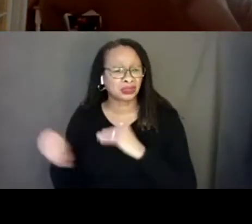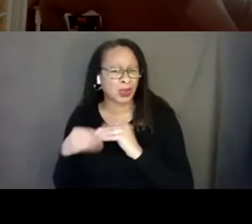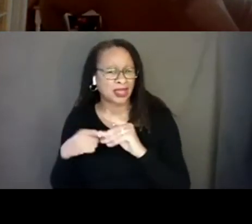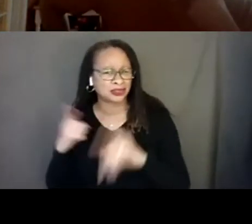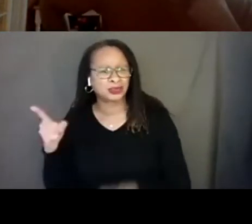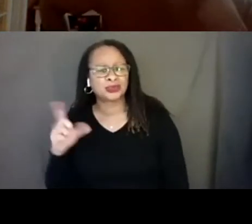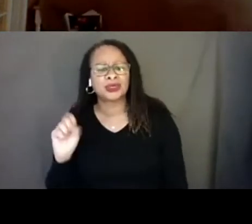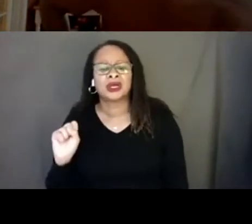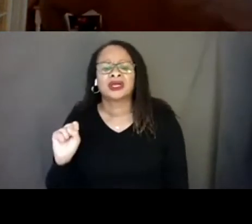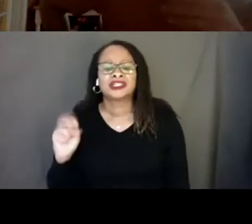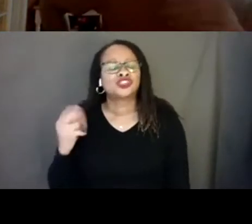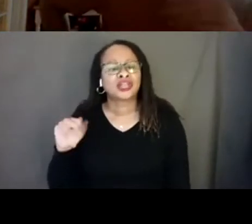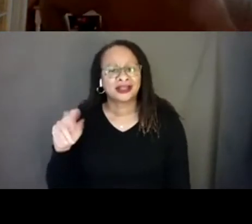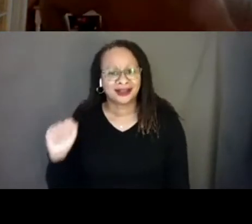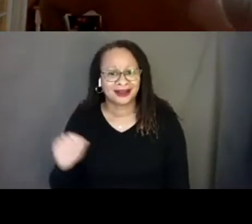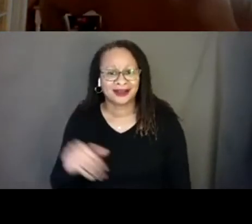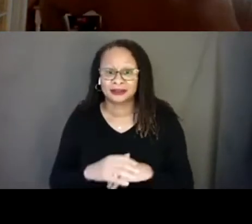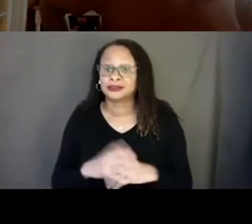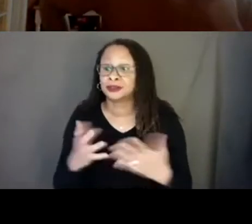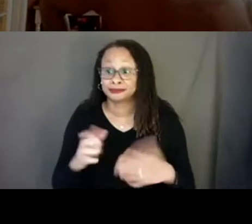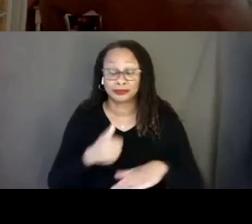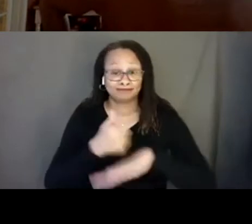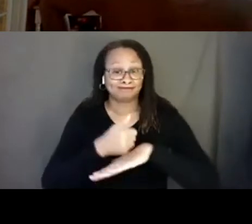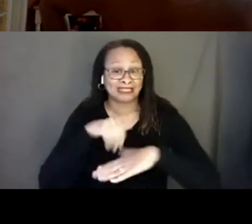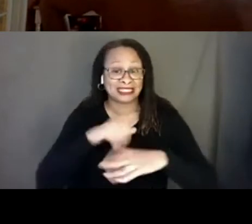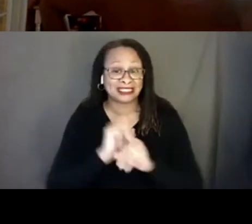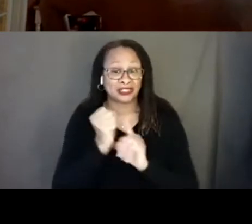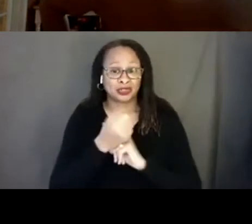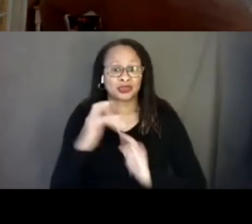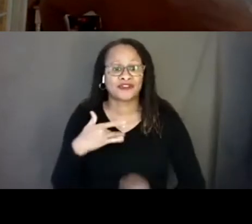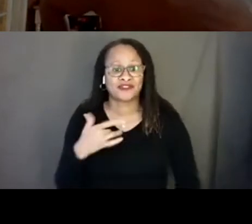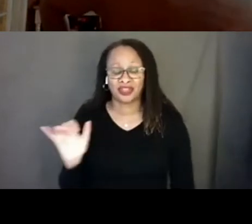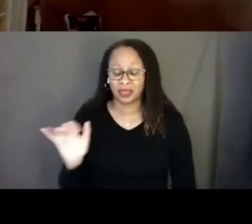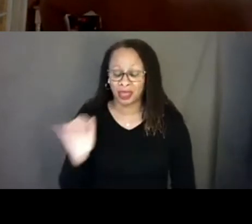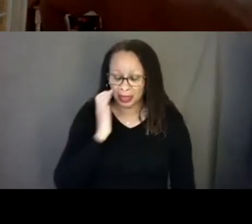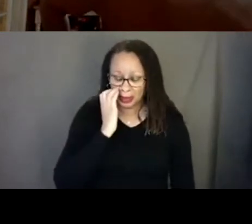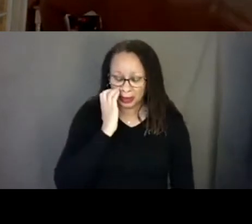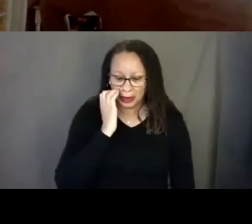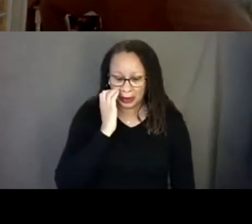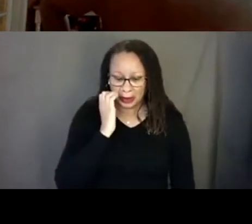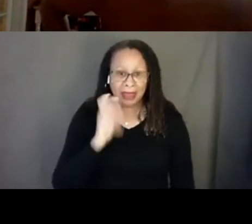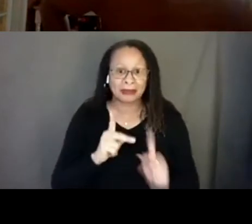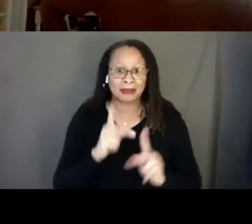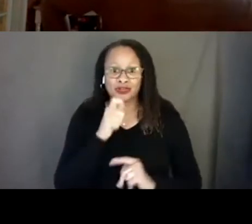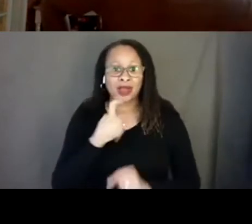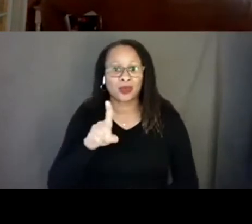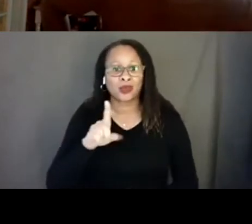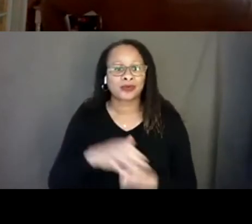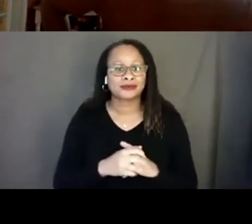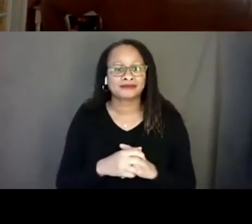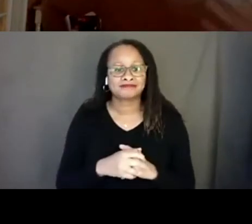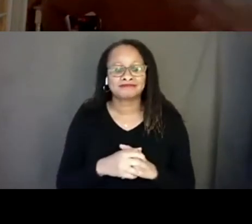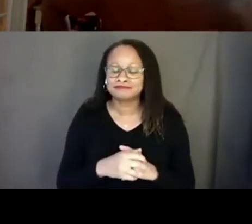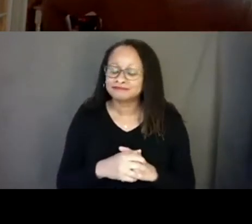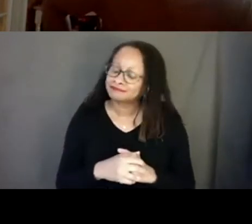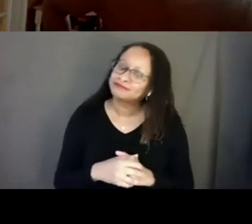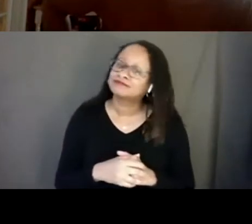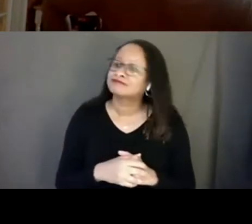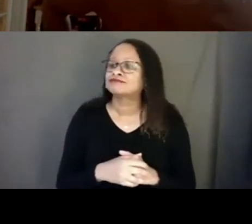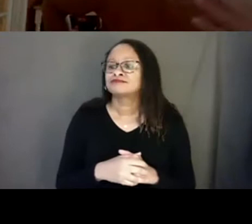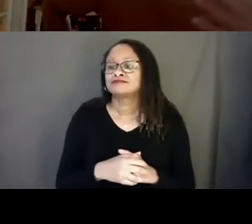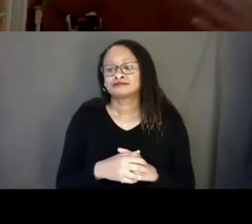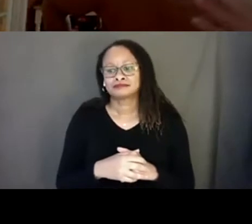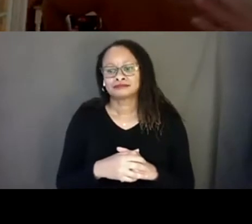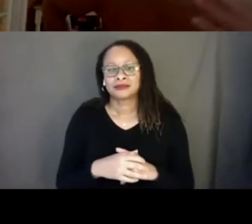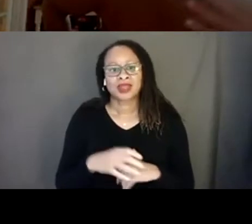saying, you know, you are put in situations sometimes where I feel as though, you know, people are not 100%, as with the community, not